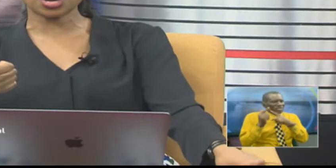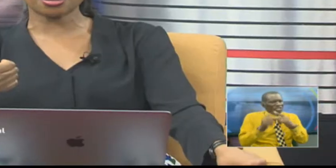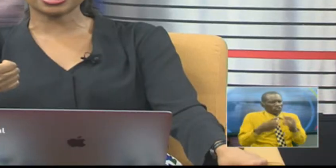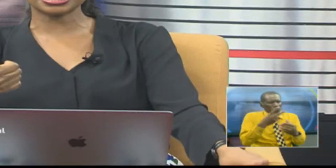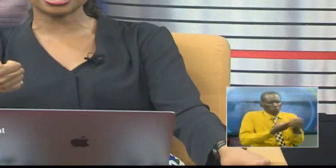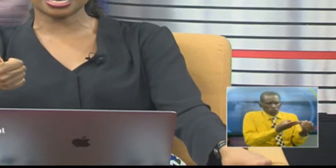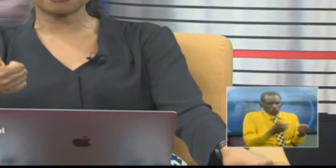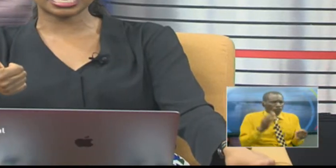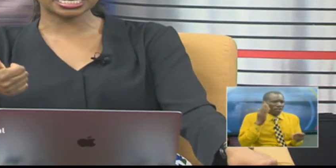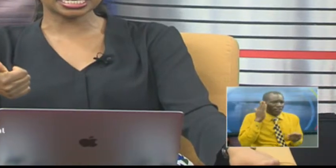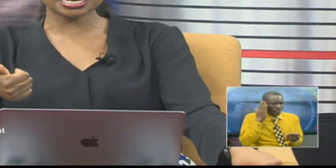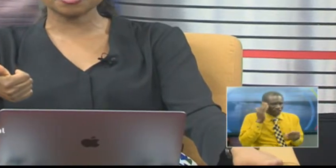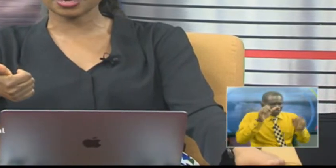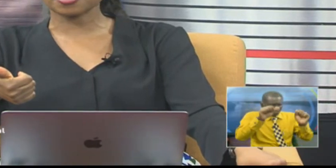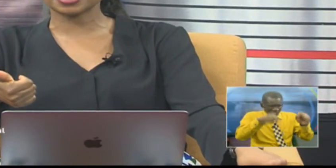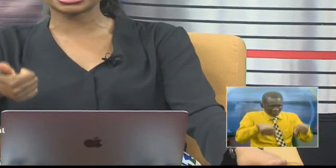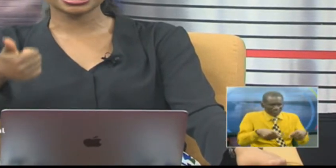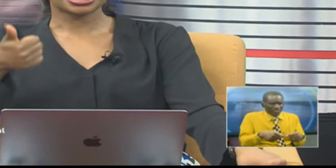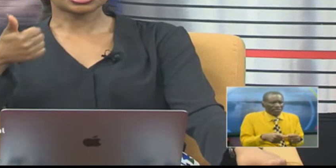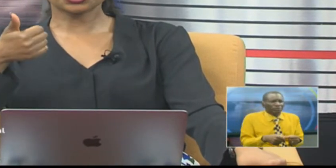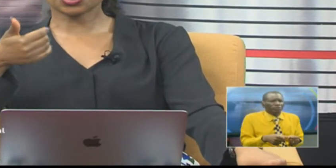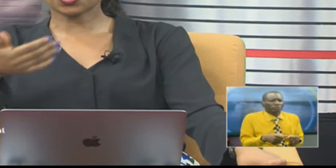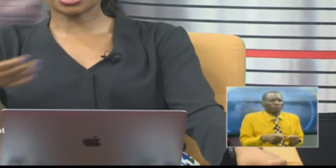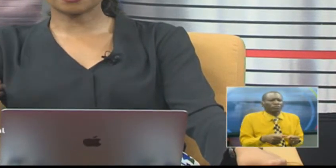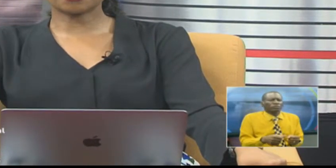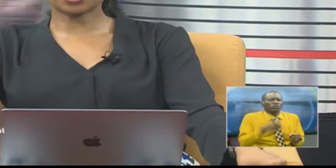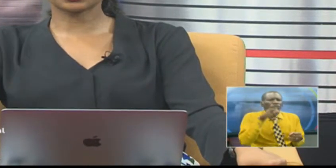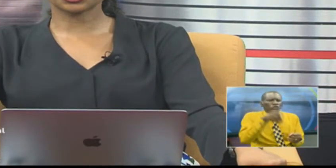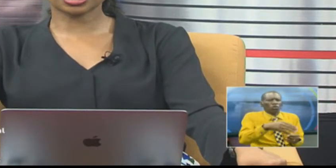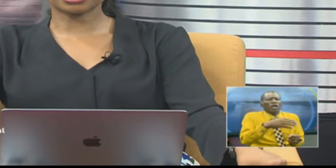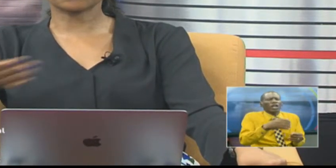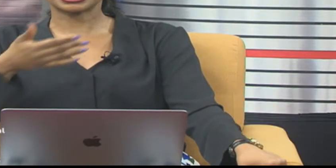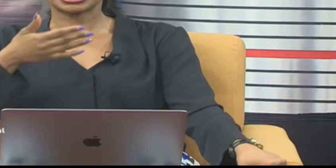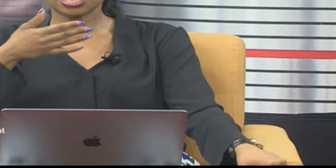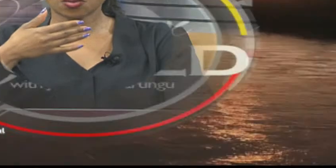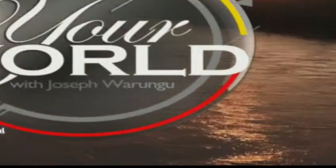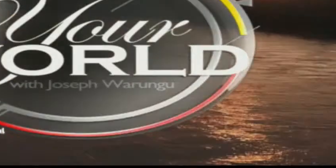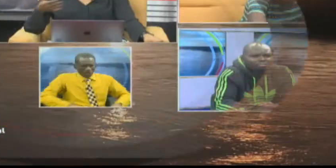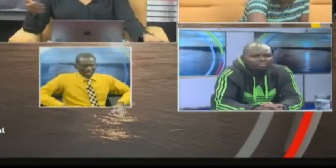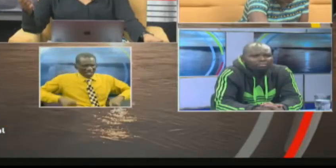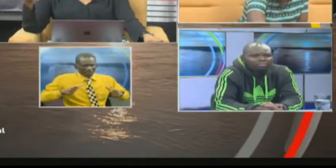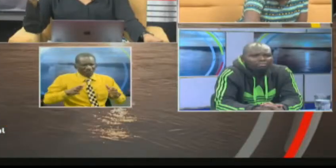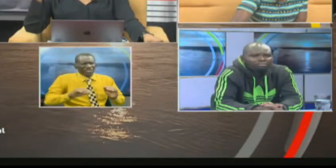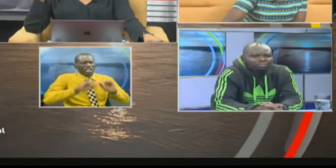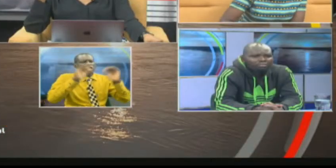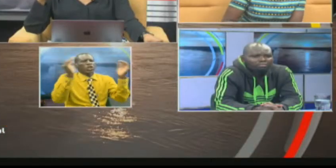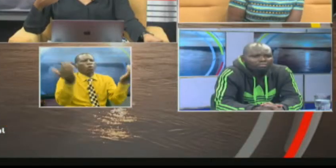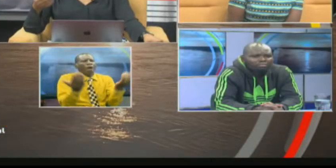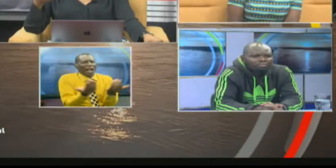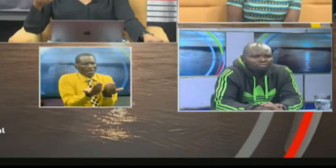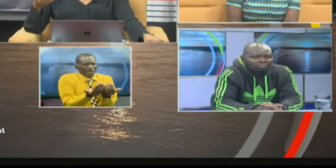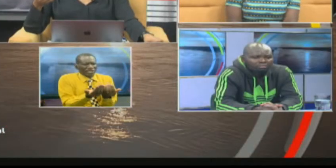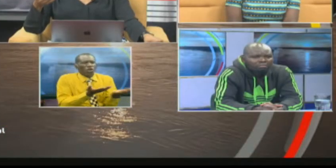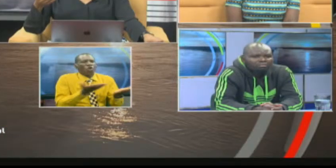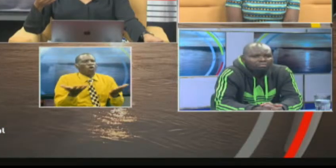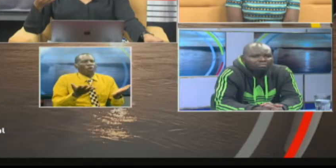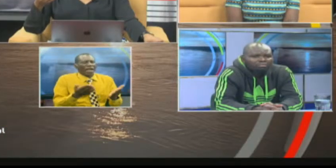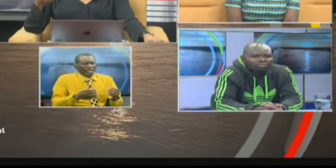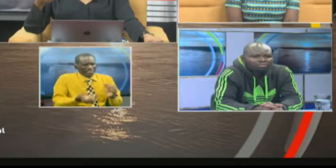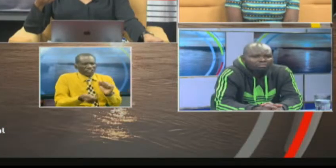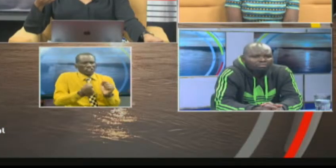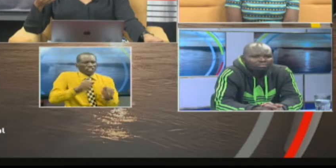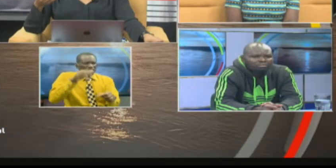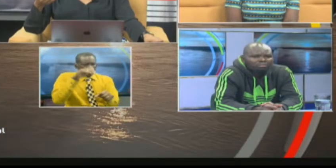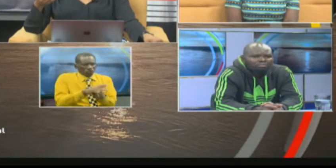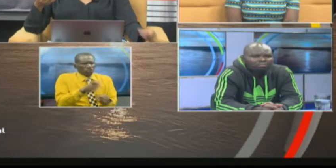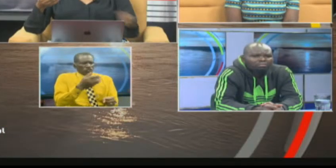you have a hearing impairment. You're going about your life in a world that is fast moving. Are there